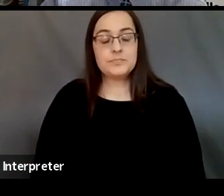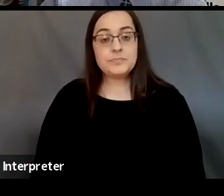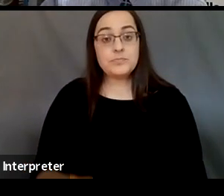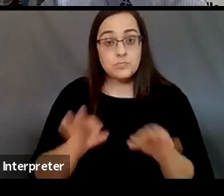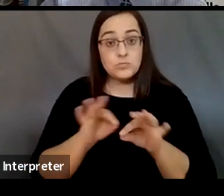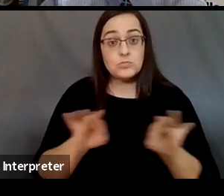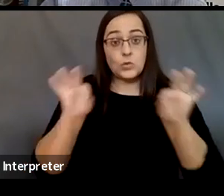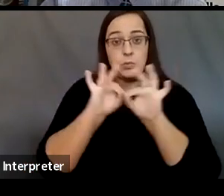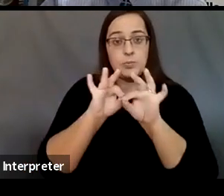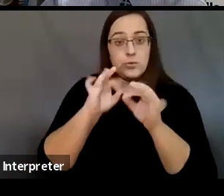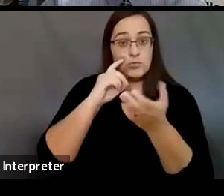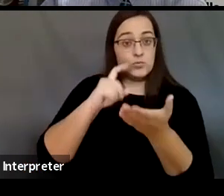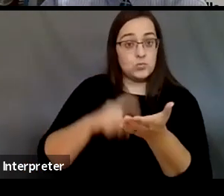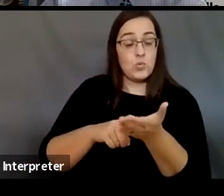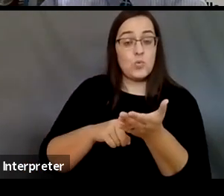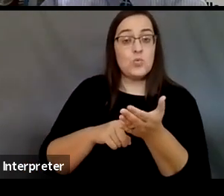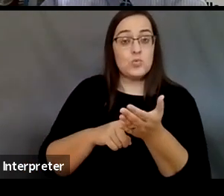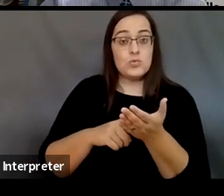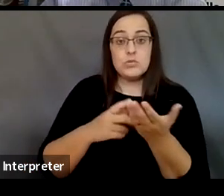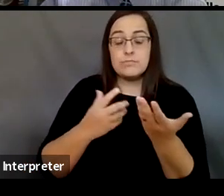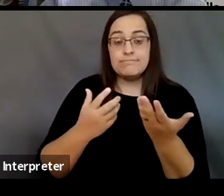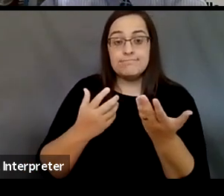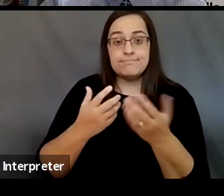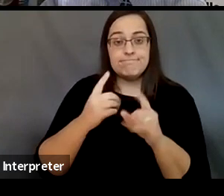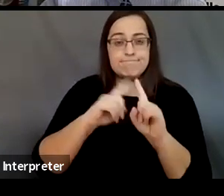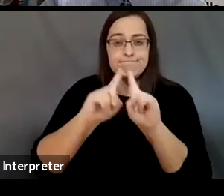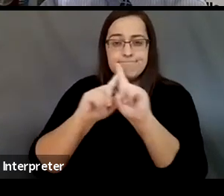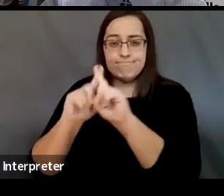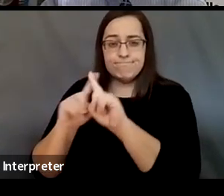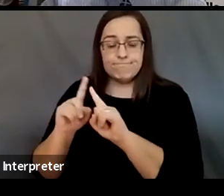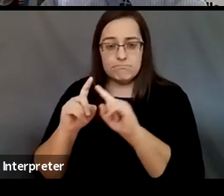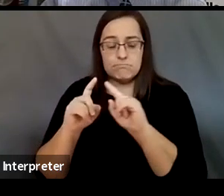important to note that the number of cases,